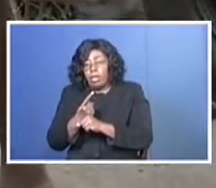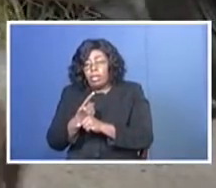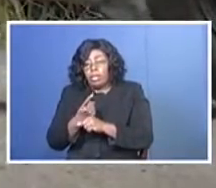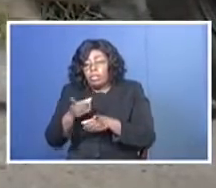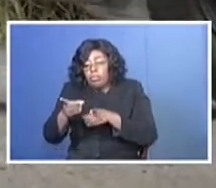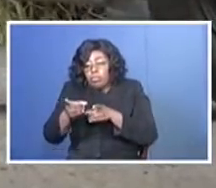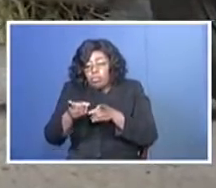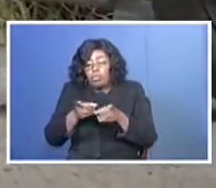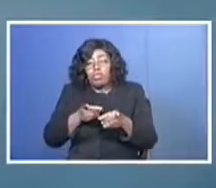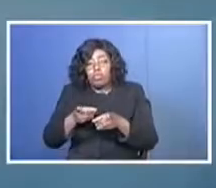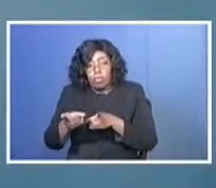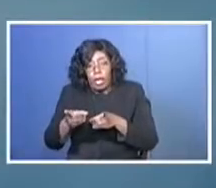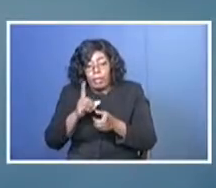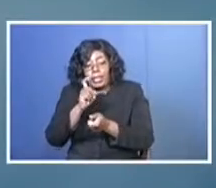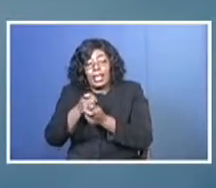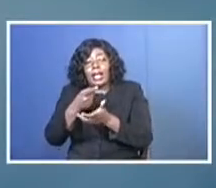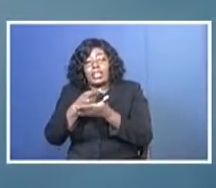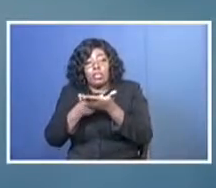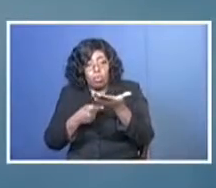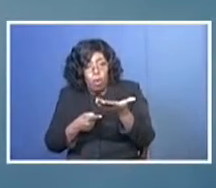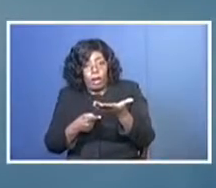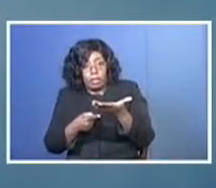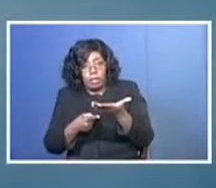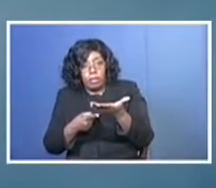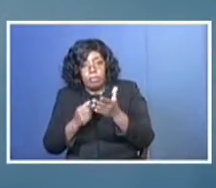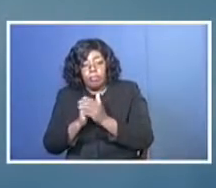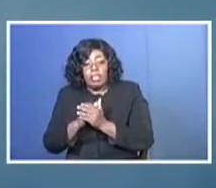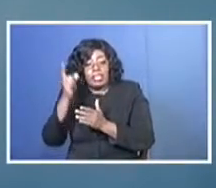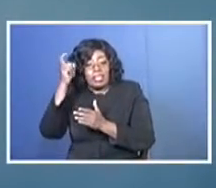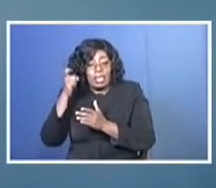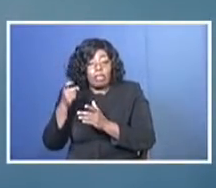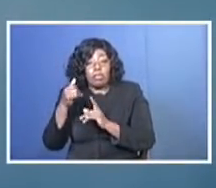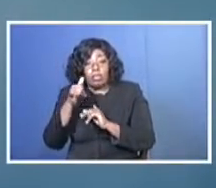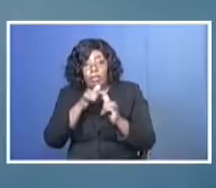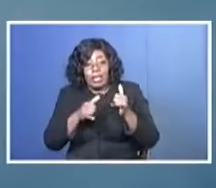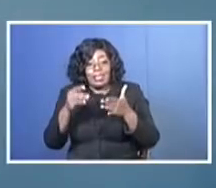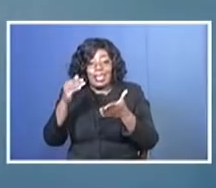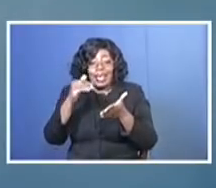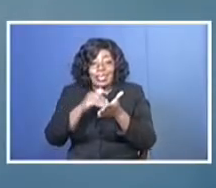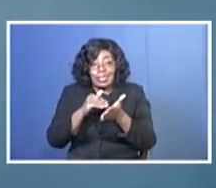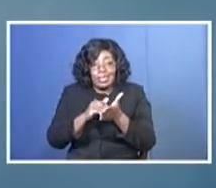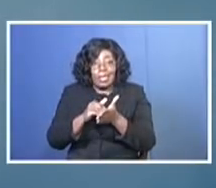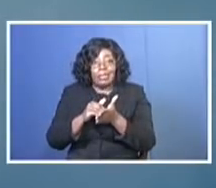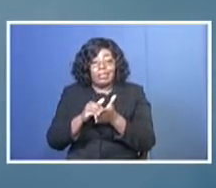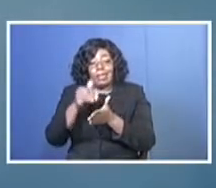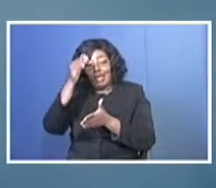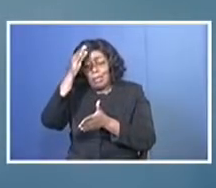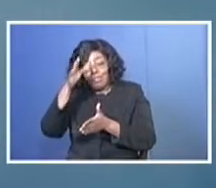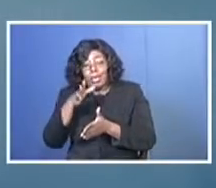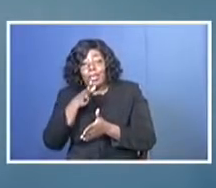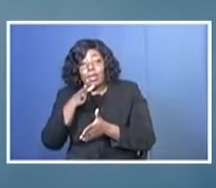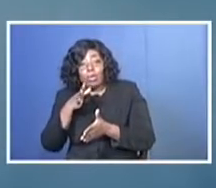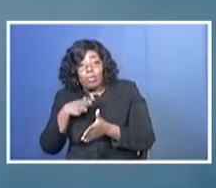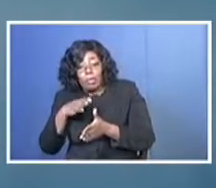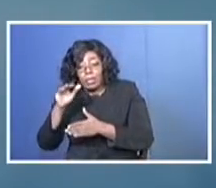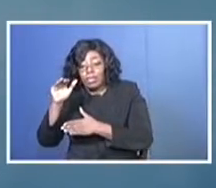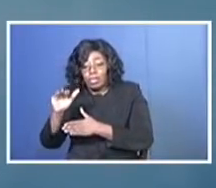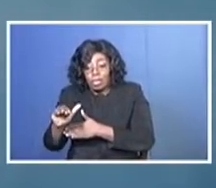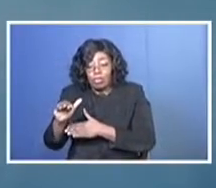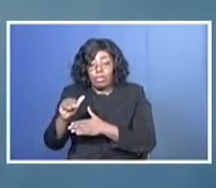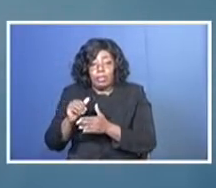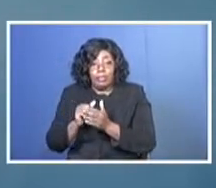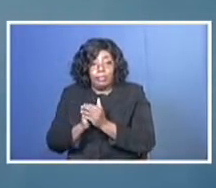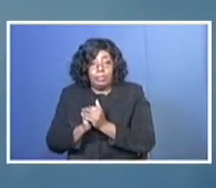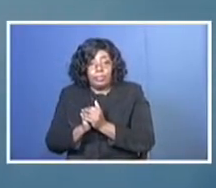including physical harm, sexual violence against men, women, and children, rape, sexual harassment, detention,